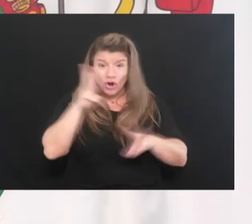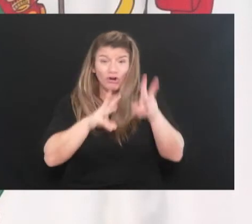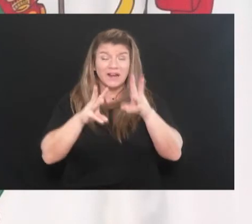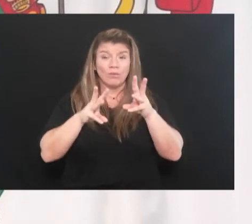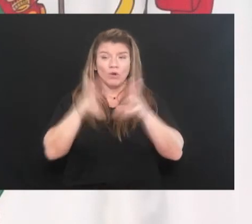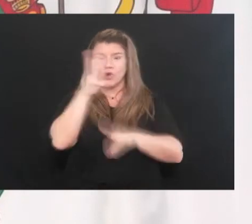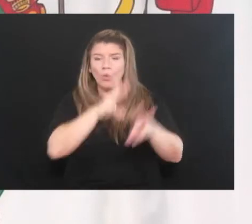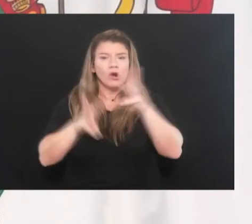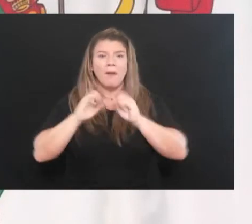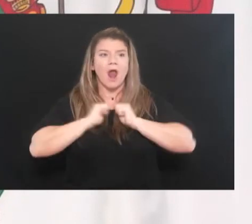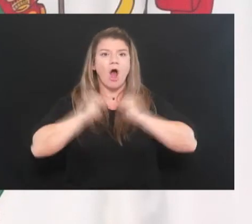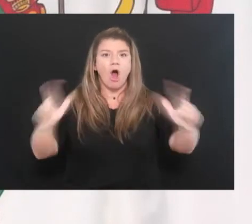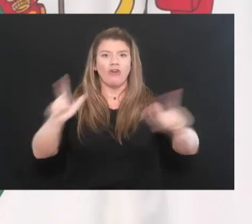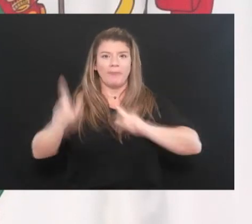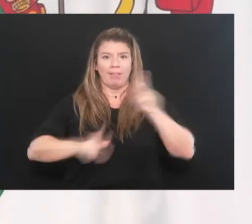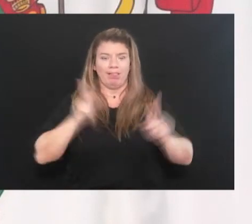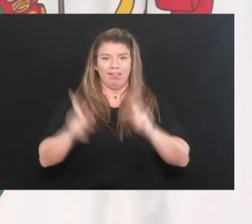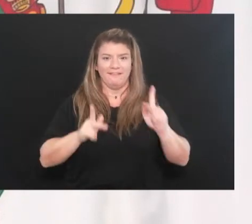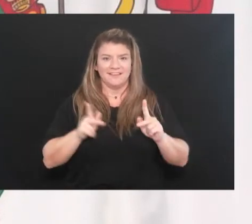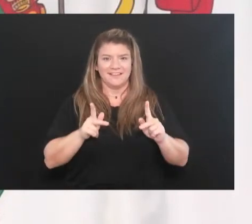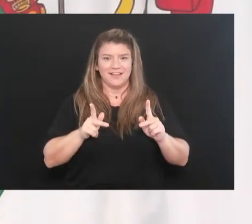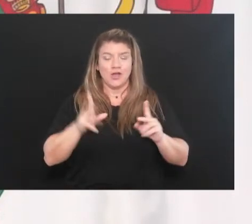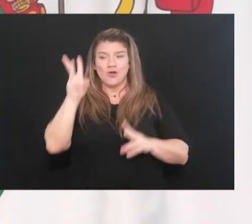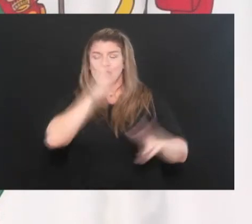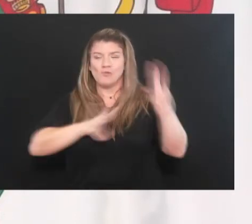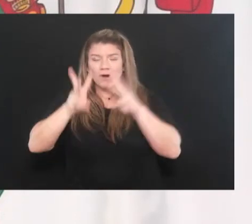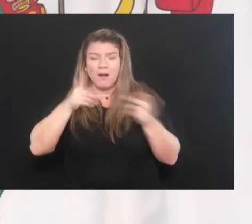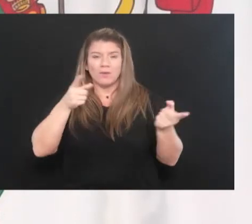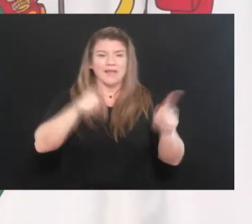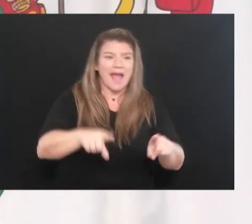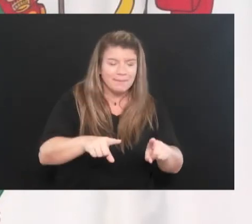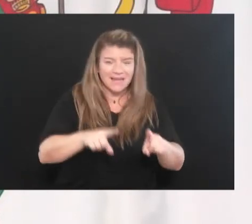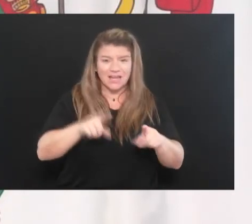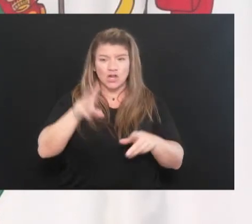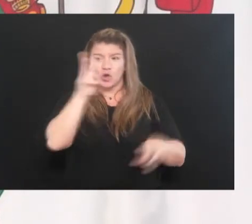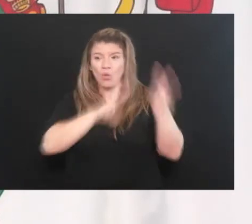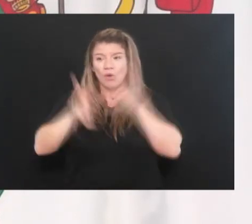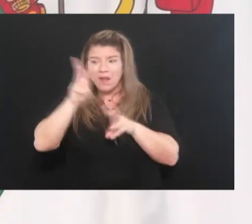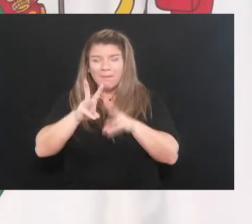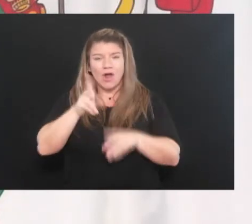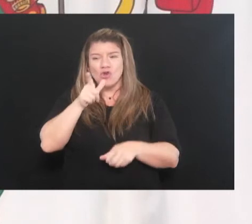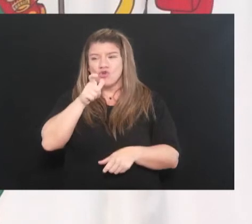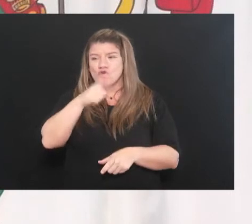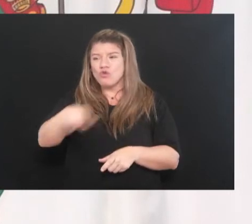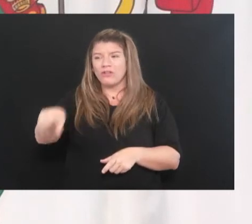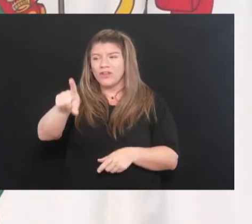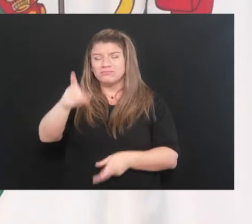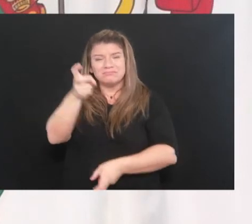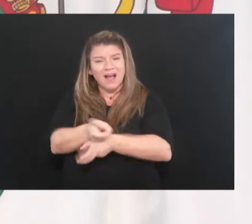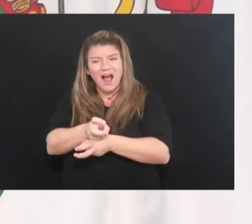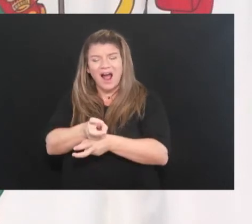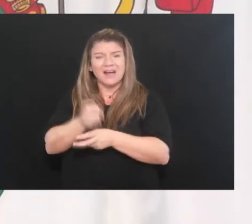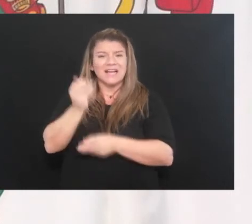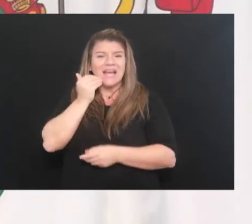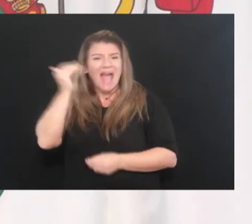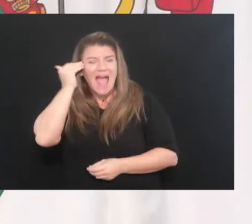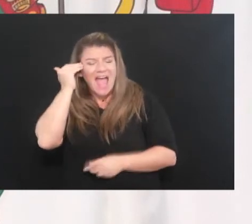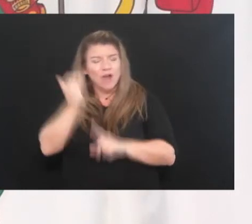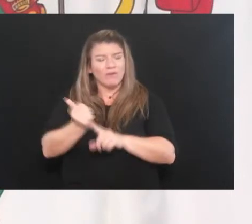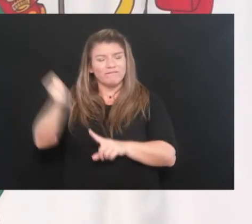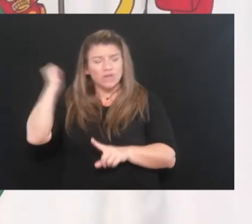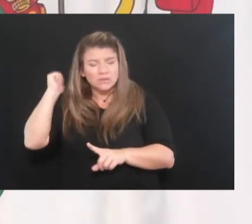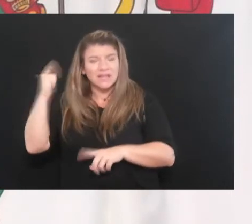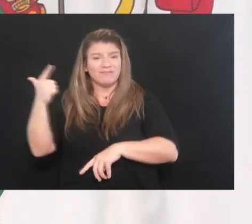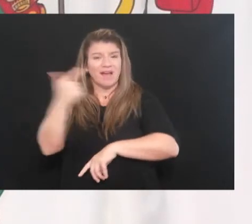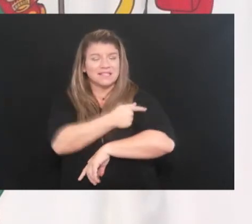about everybody. You're worried about what's going on. You're worried about the hard-headedness of people that are refusing to take the